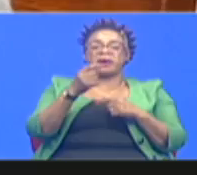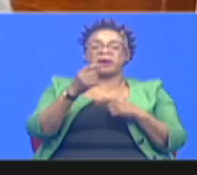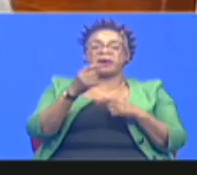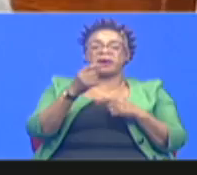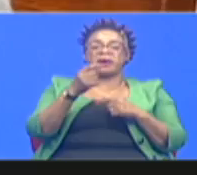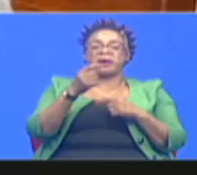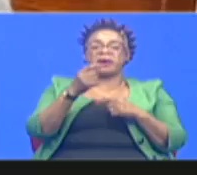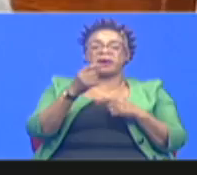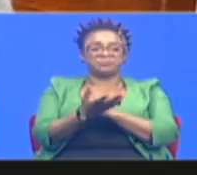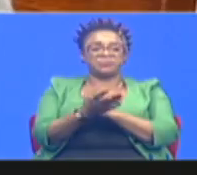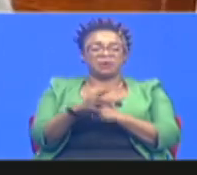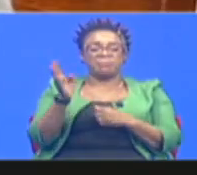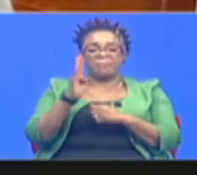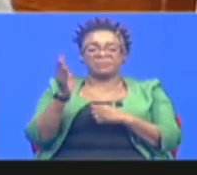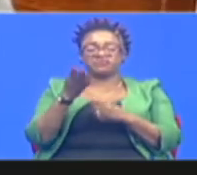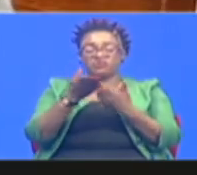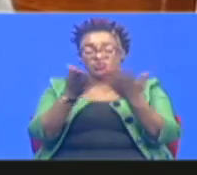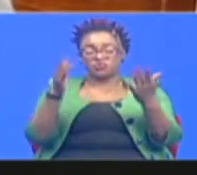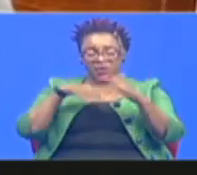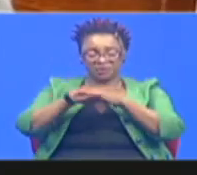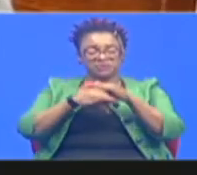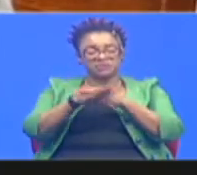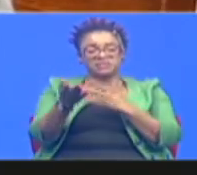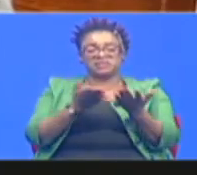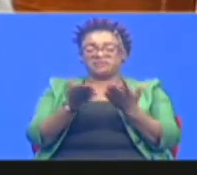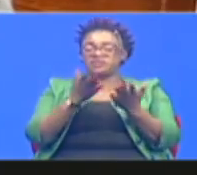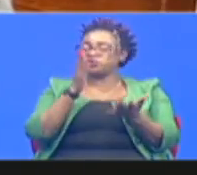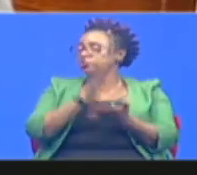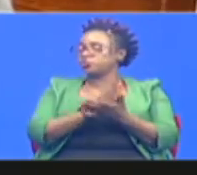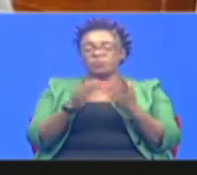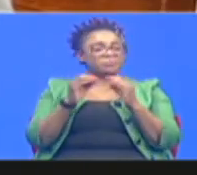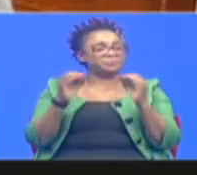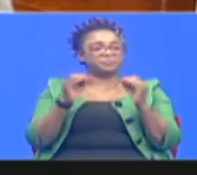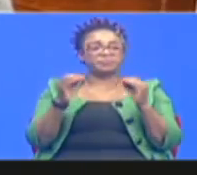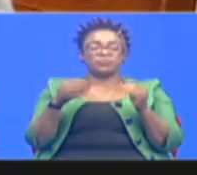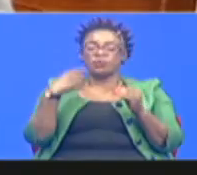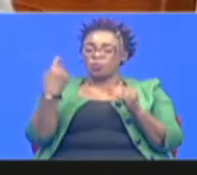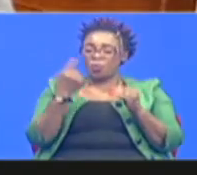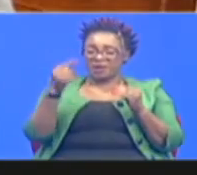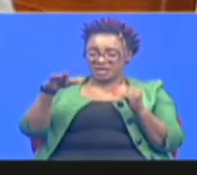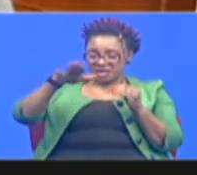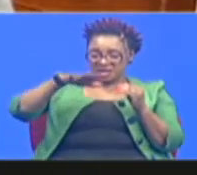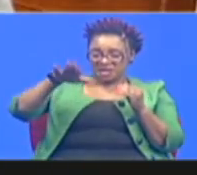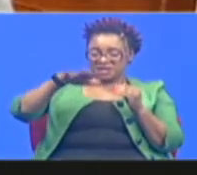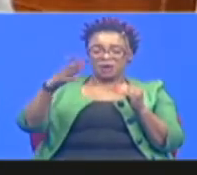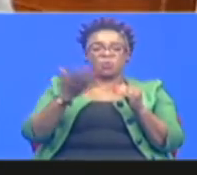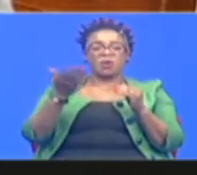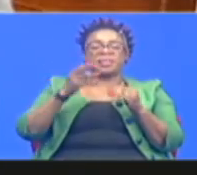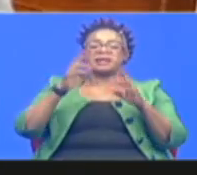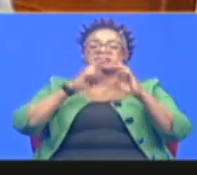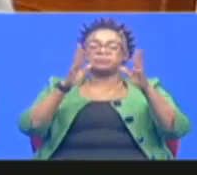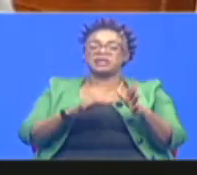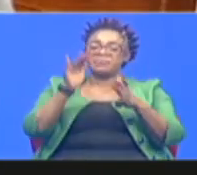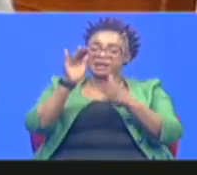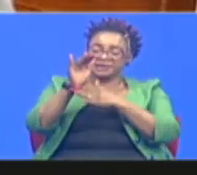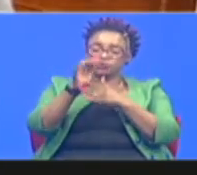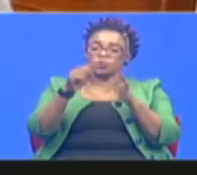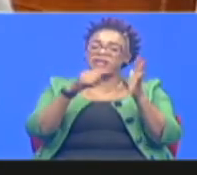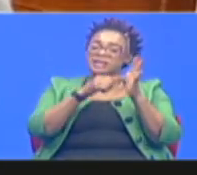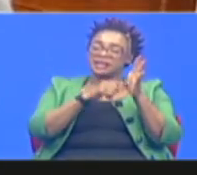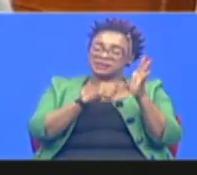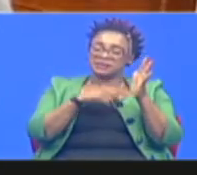you to access services, which was not true. It was only on one aspect where the respondent had been asked to indicate the reasons